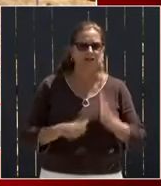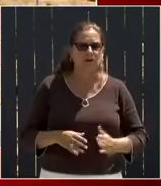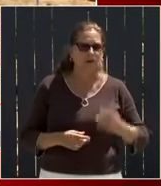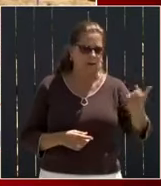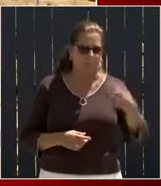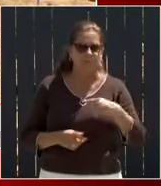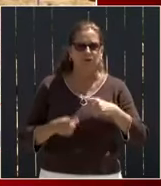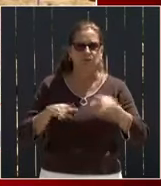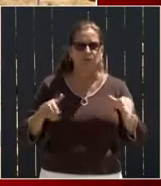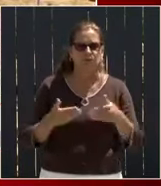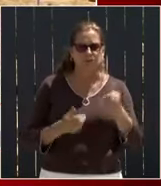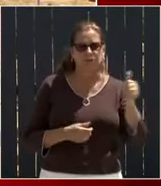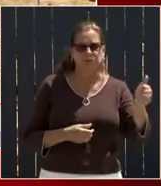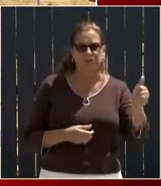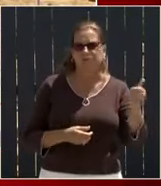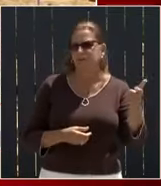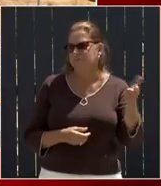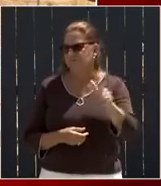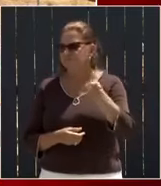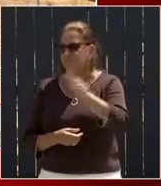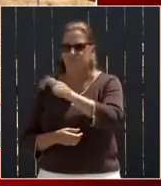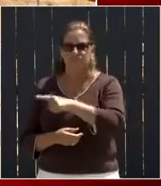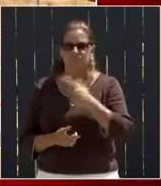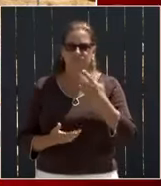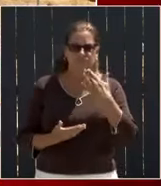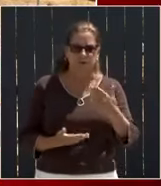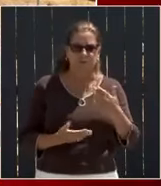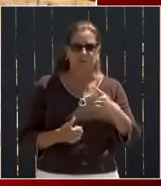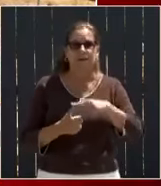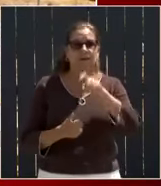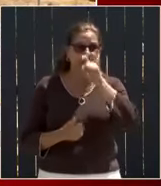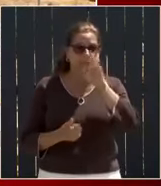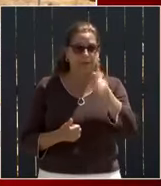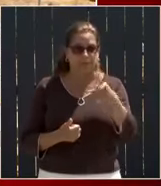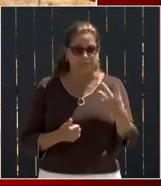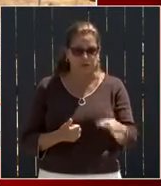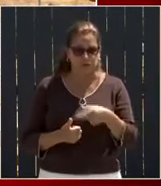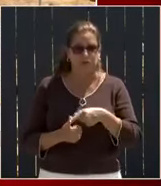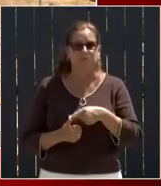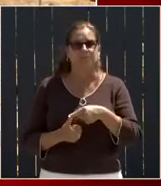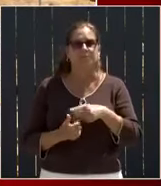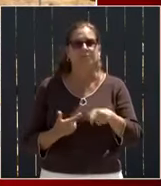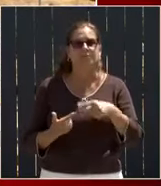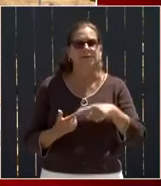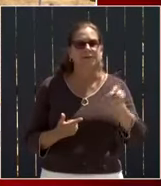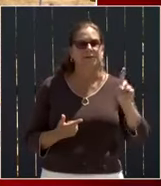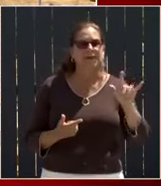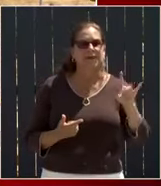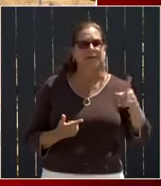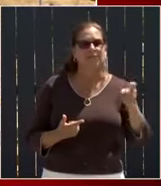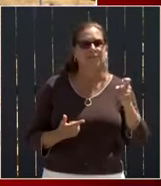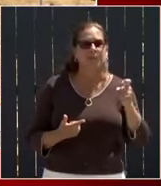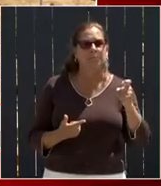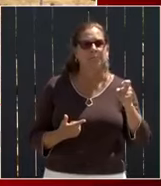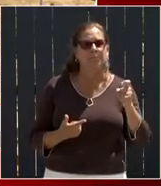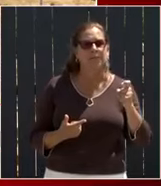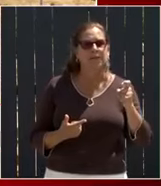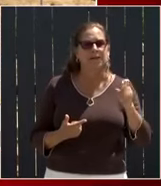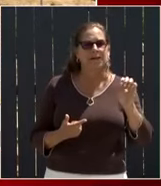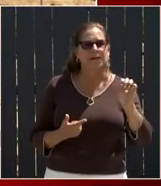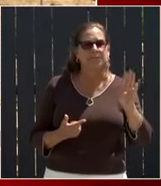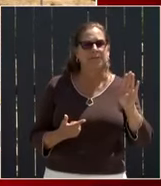to go through. So paired up with Eagle Bank, so why don't we have David Morris from EB5 Associates,